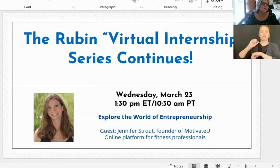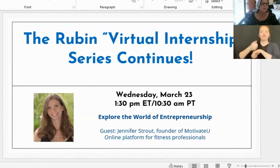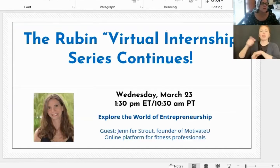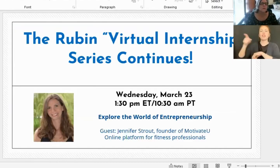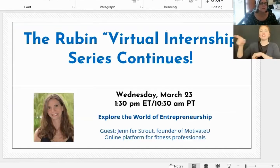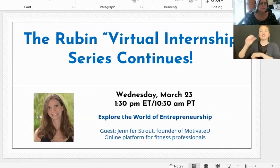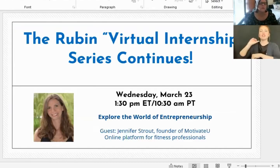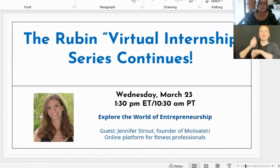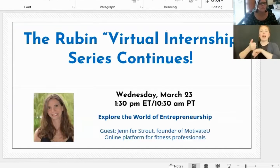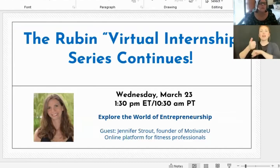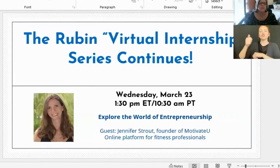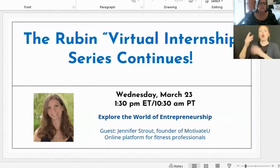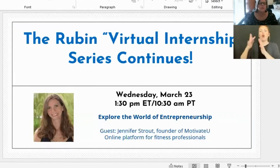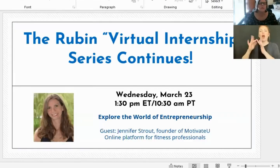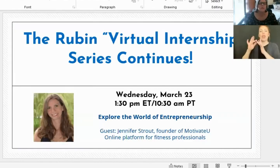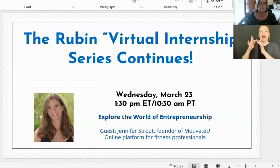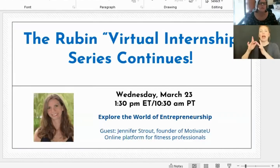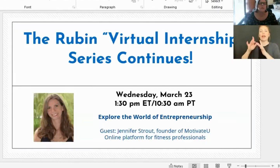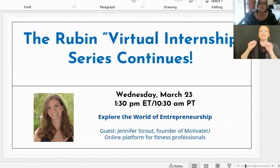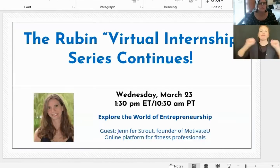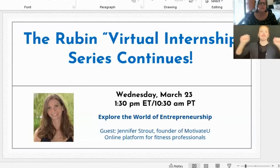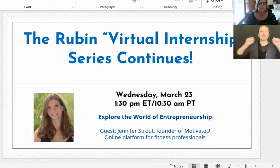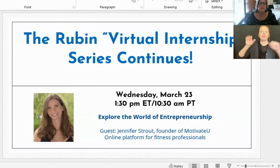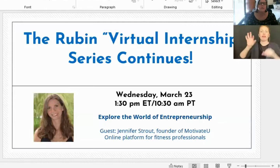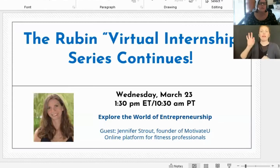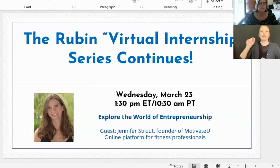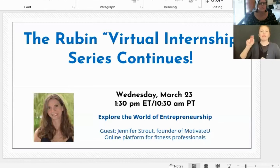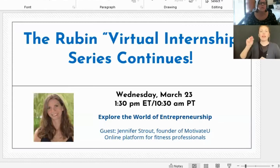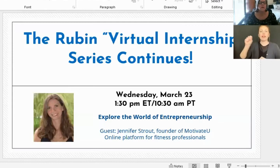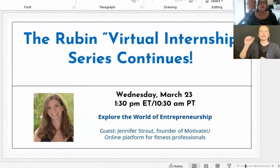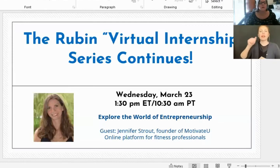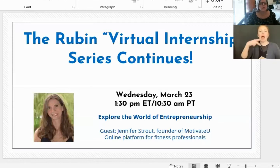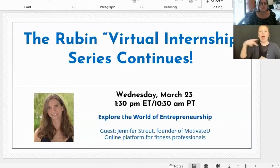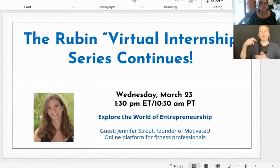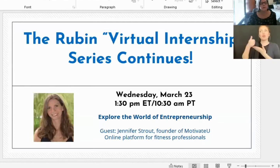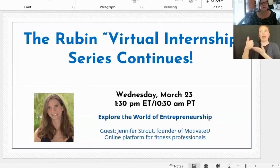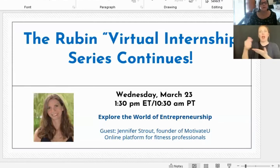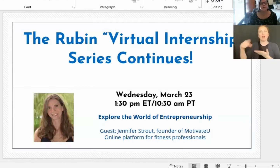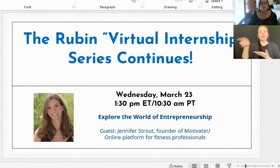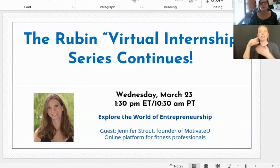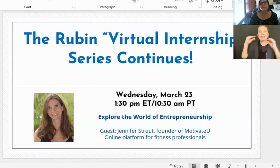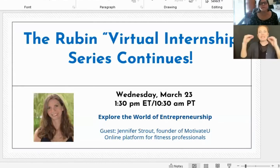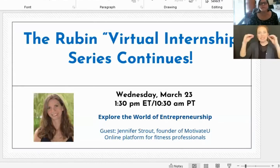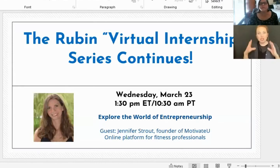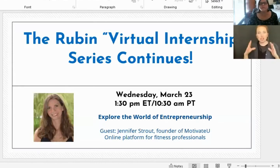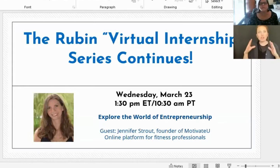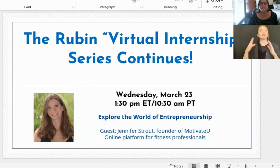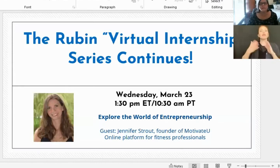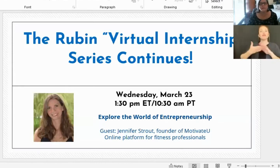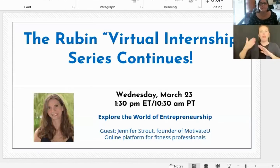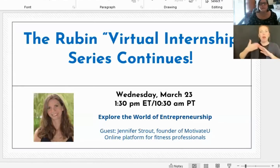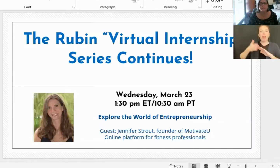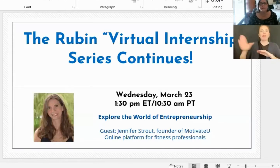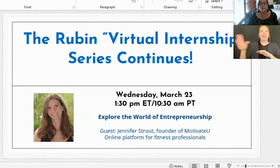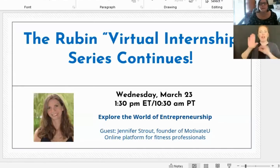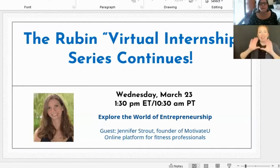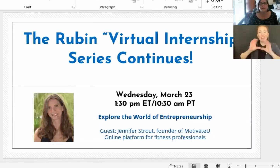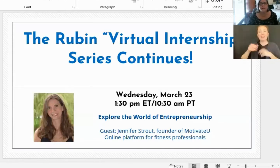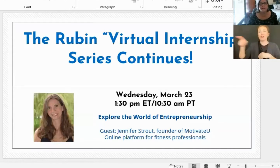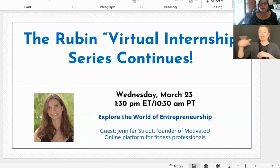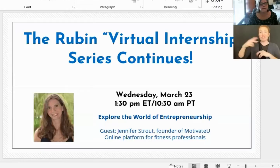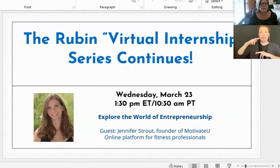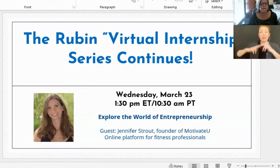fitness app to help fitness professionals run classes. So she is building a business from the ground up. And we're going to learn what